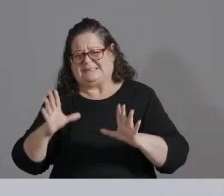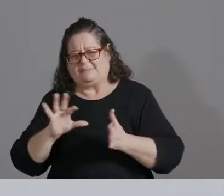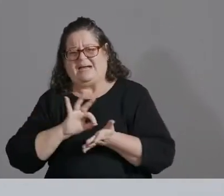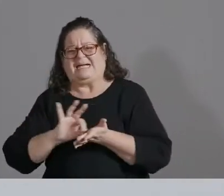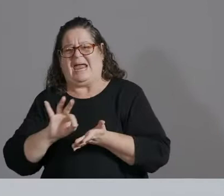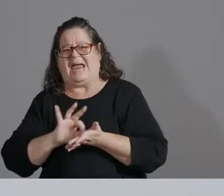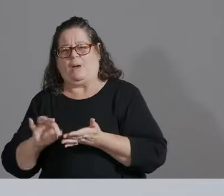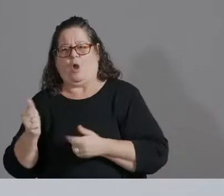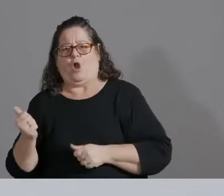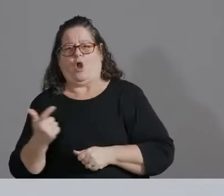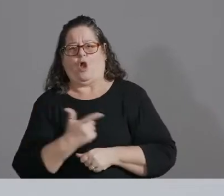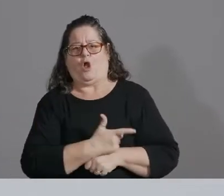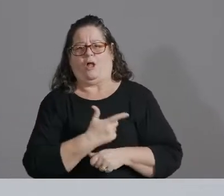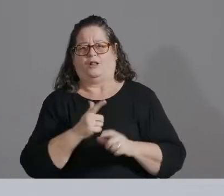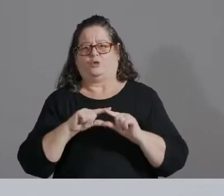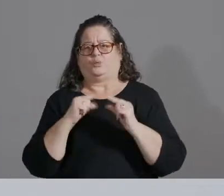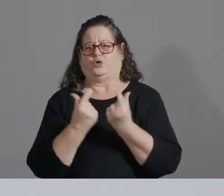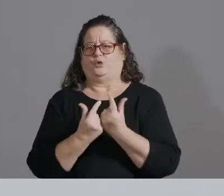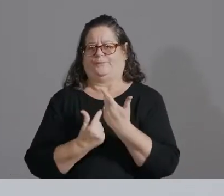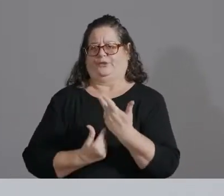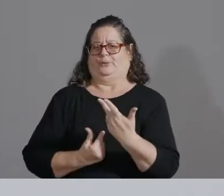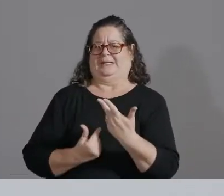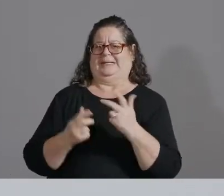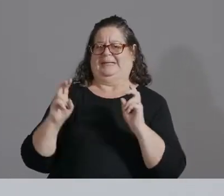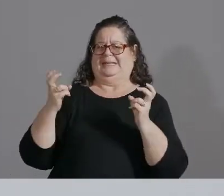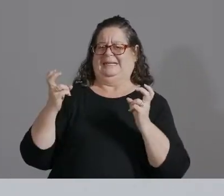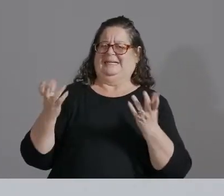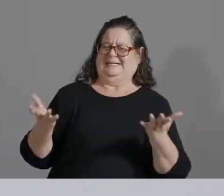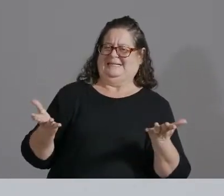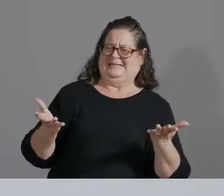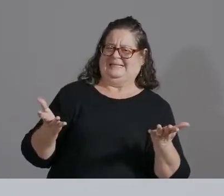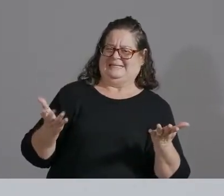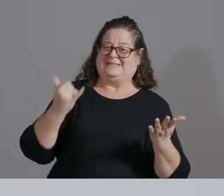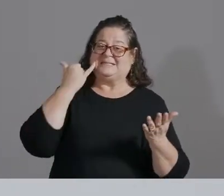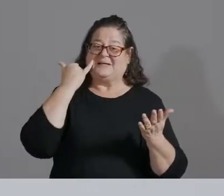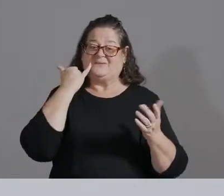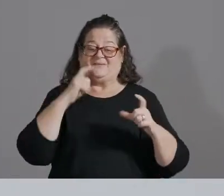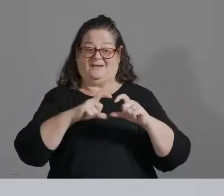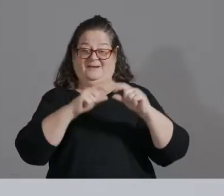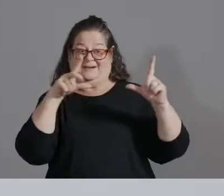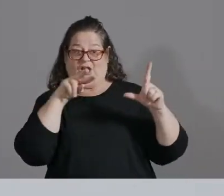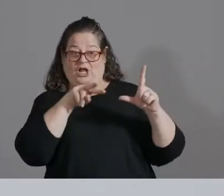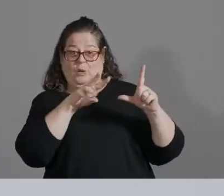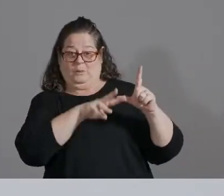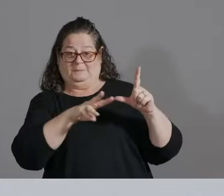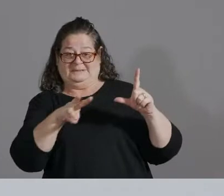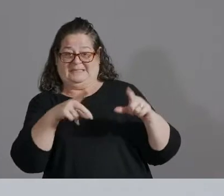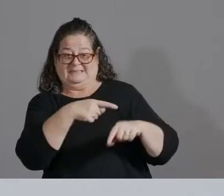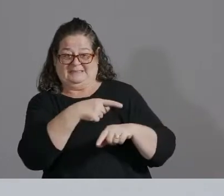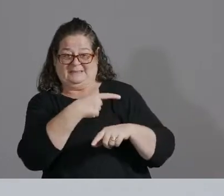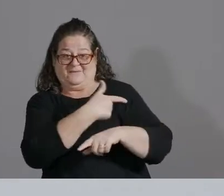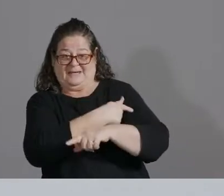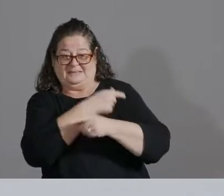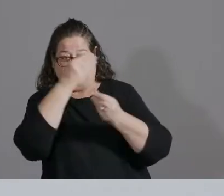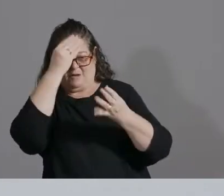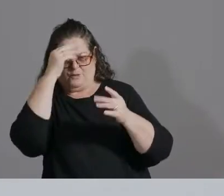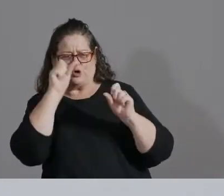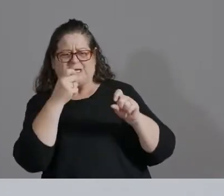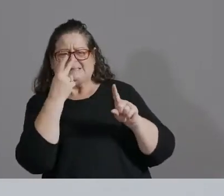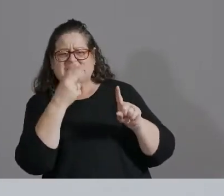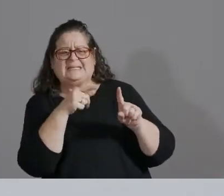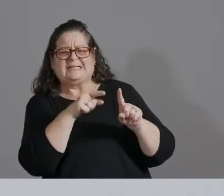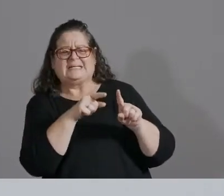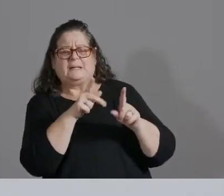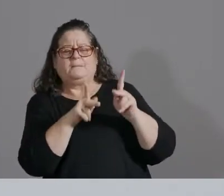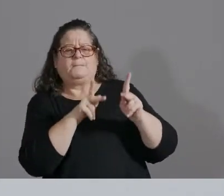our population, if you go onto our website on our vaccine information page, you can see what our population estimates from the